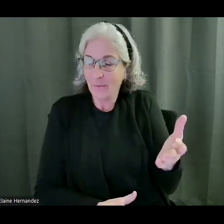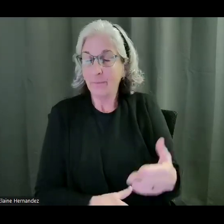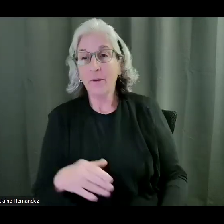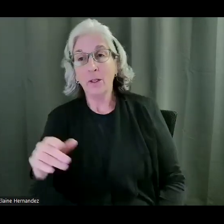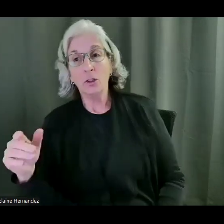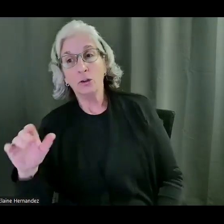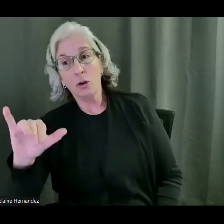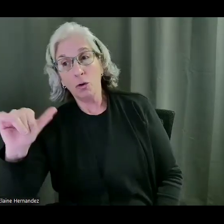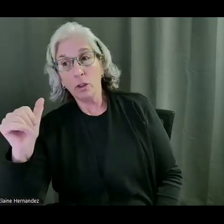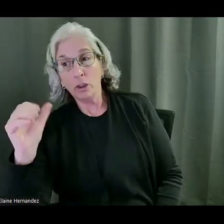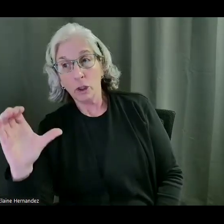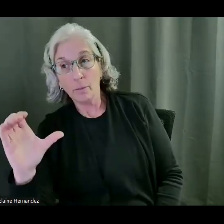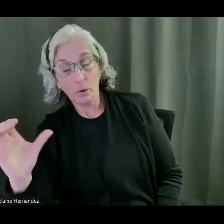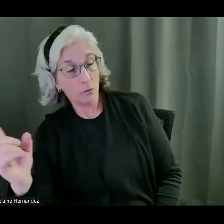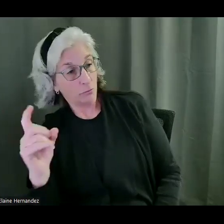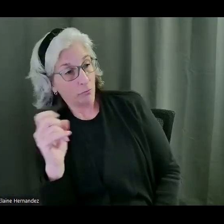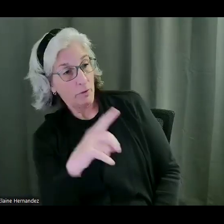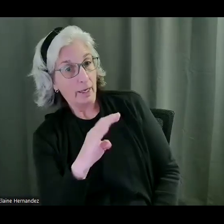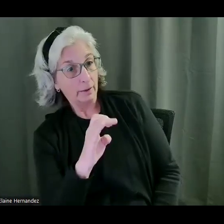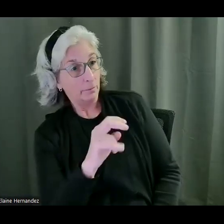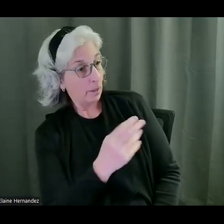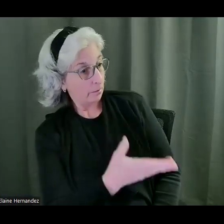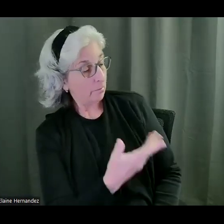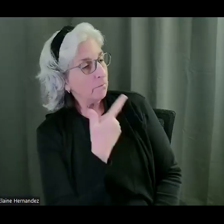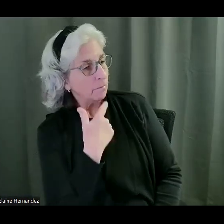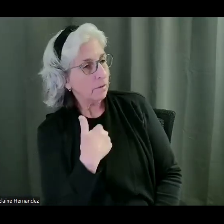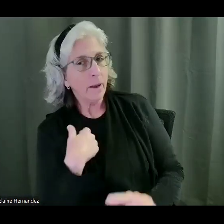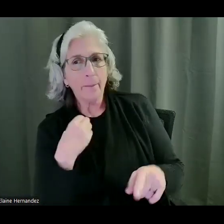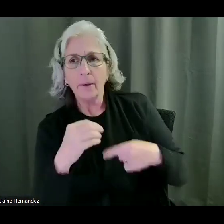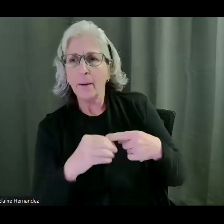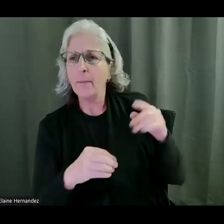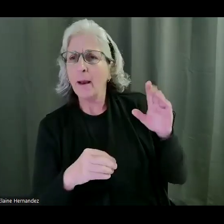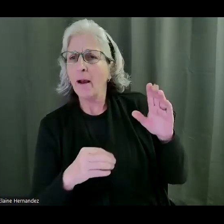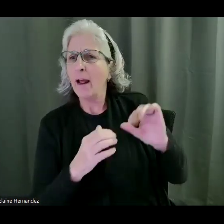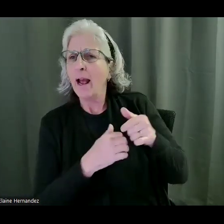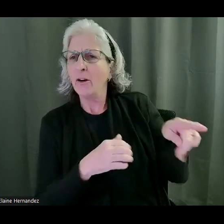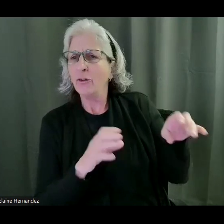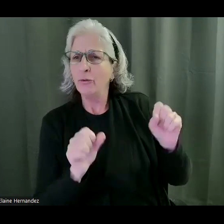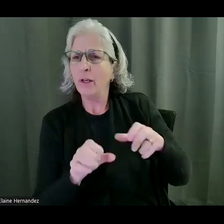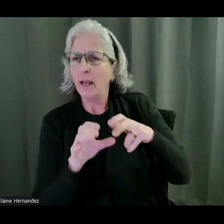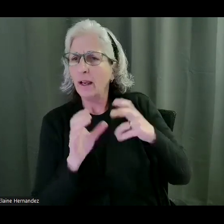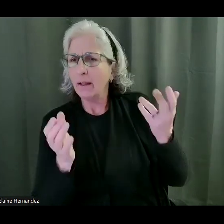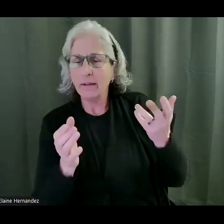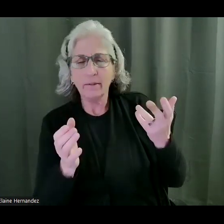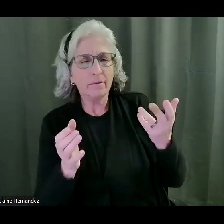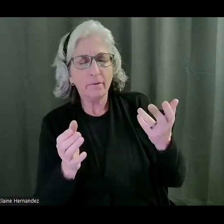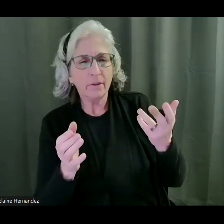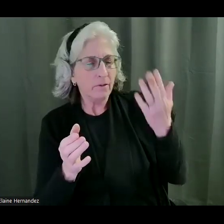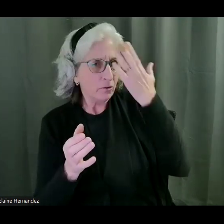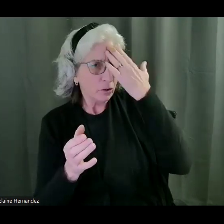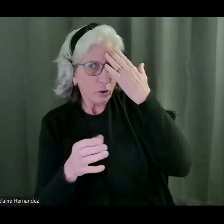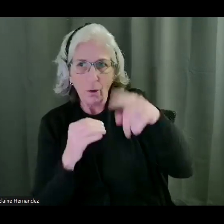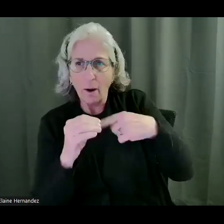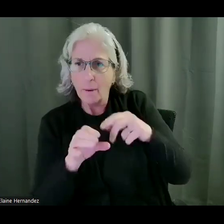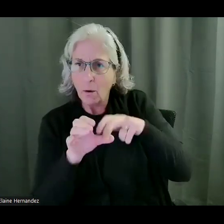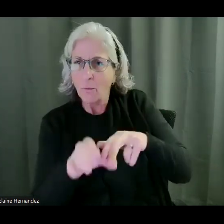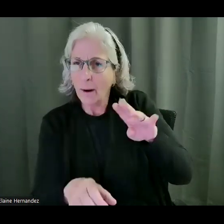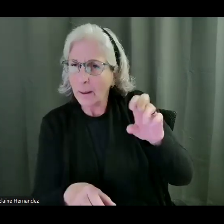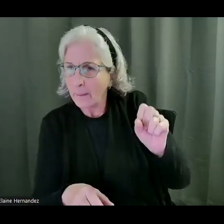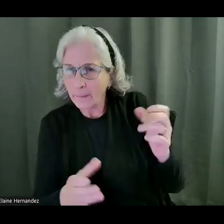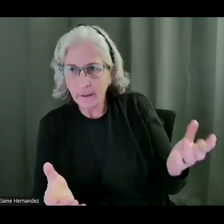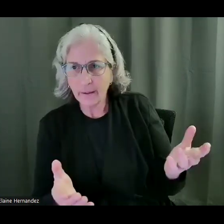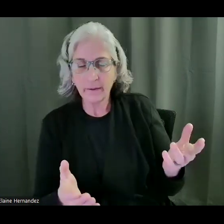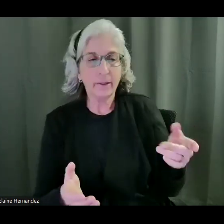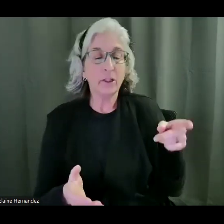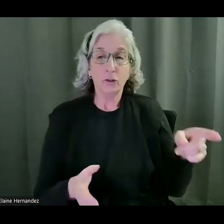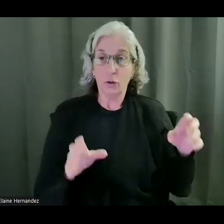to demonstrate his knowledge of public transportation by finding the website where bus routes are listed, identifying